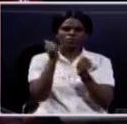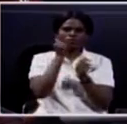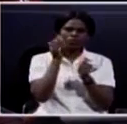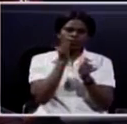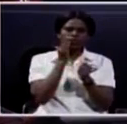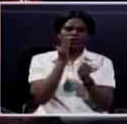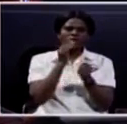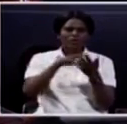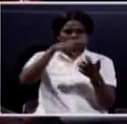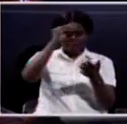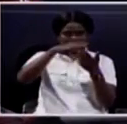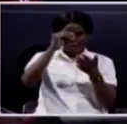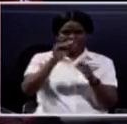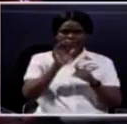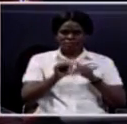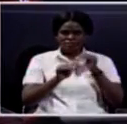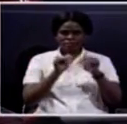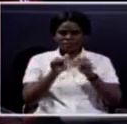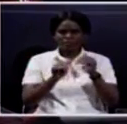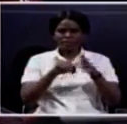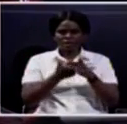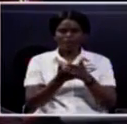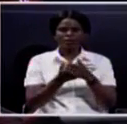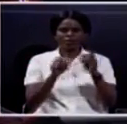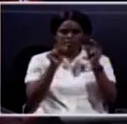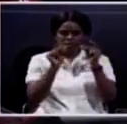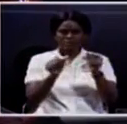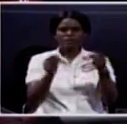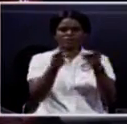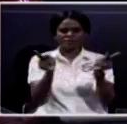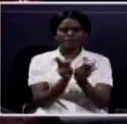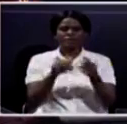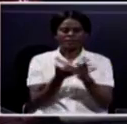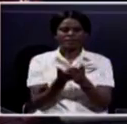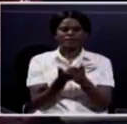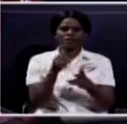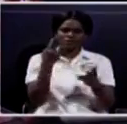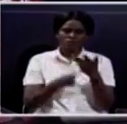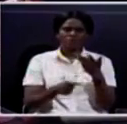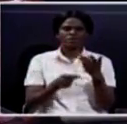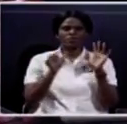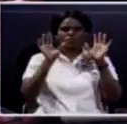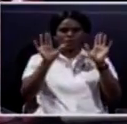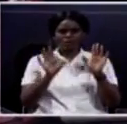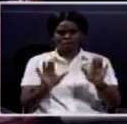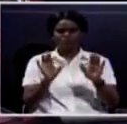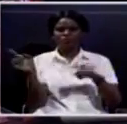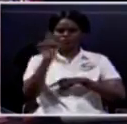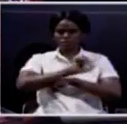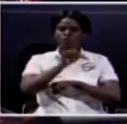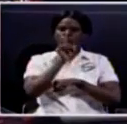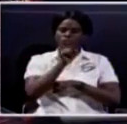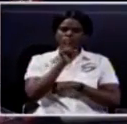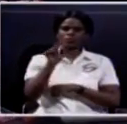to learn the steps that they took in order to arrive at that stage. What a wonderful day it will be in